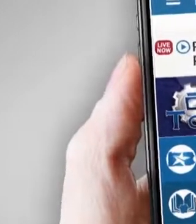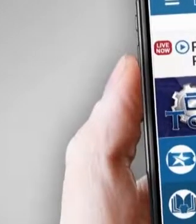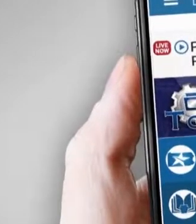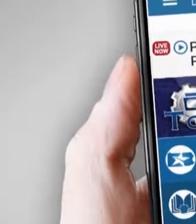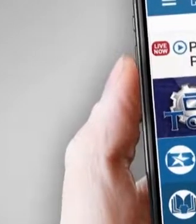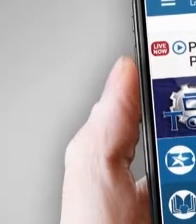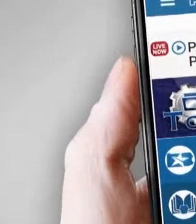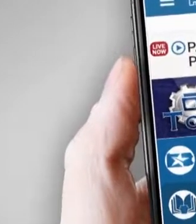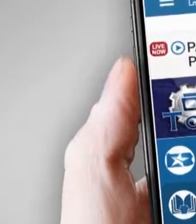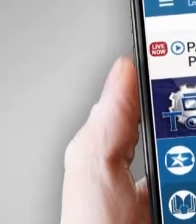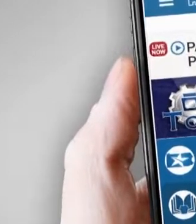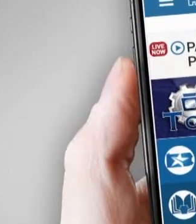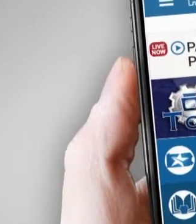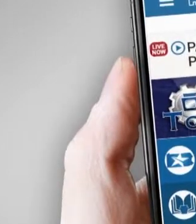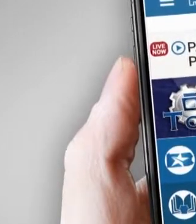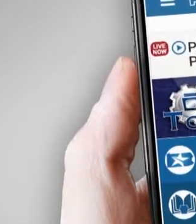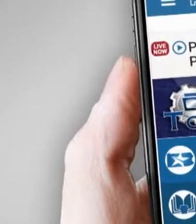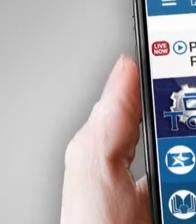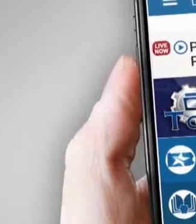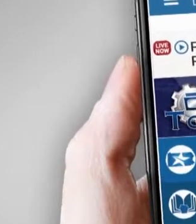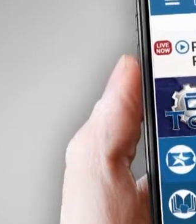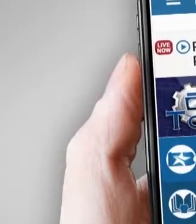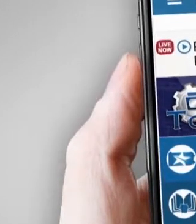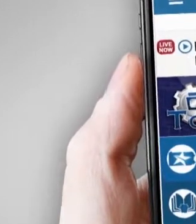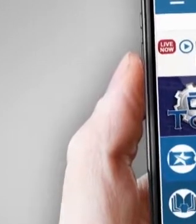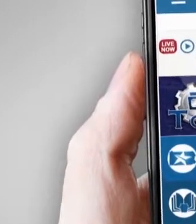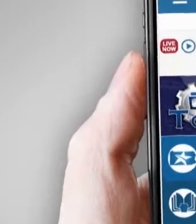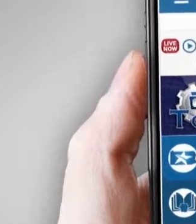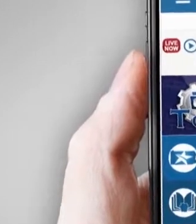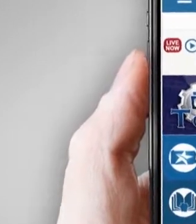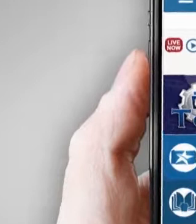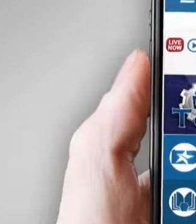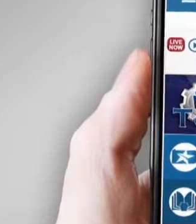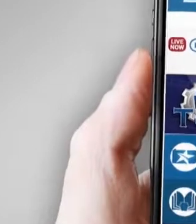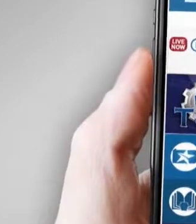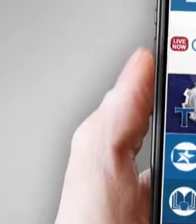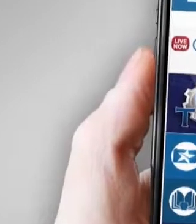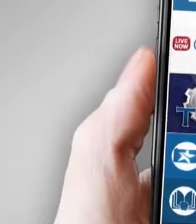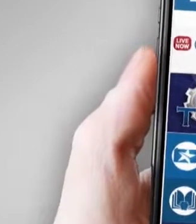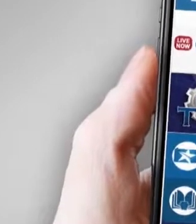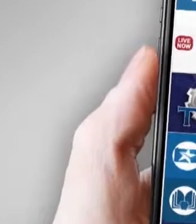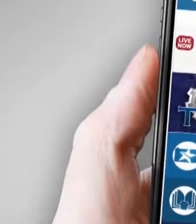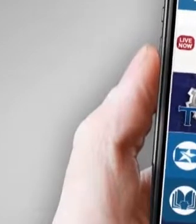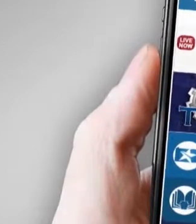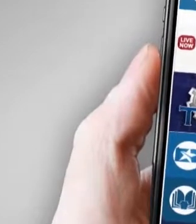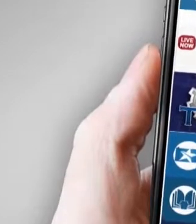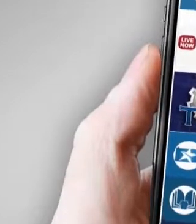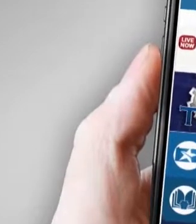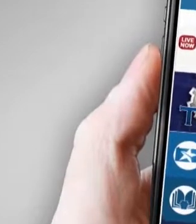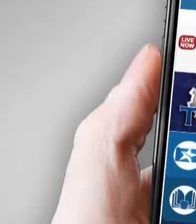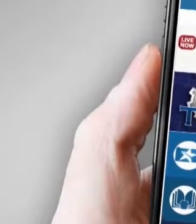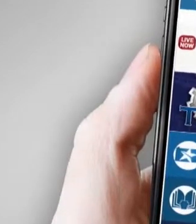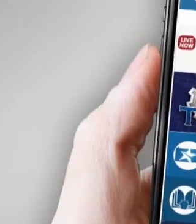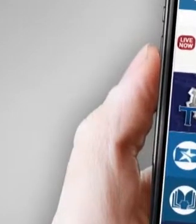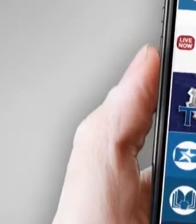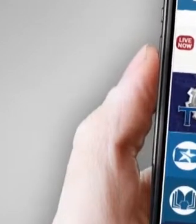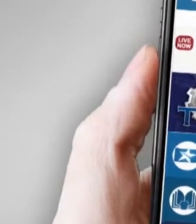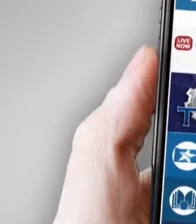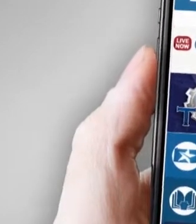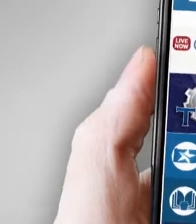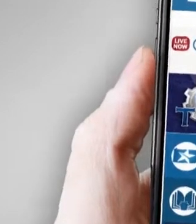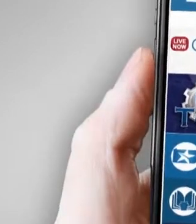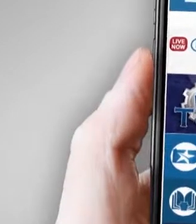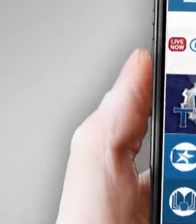live events and video on demand in HD from your favorite device. Go to PCNTV.com to start streaming